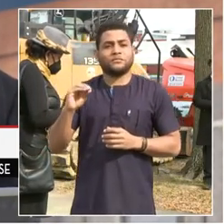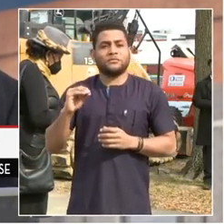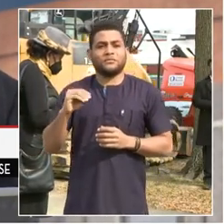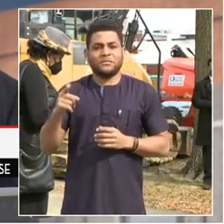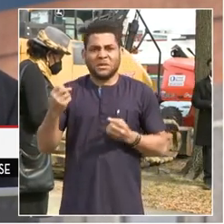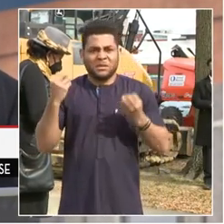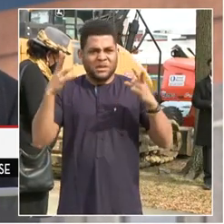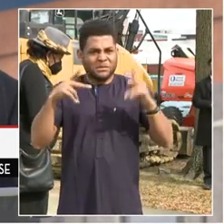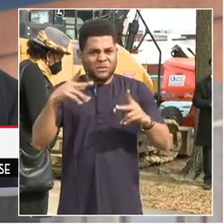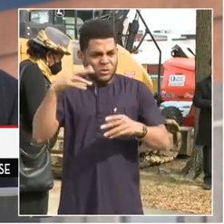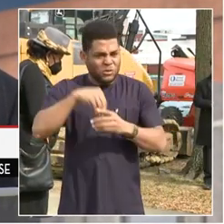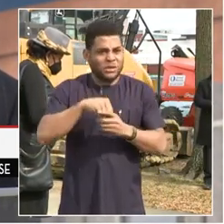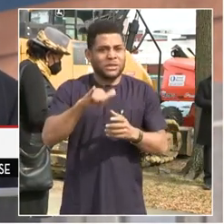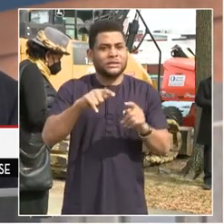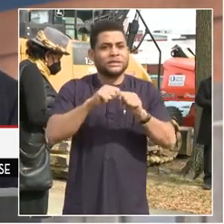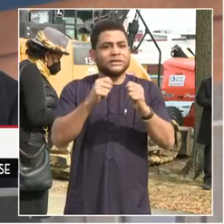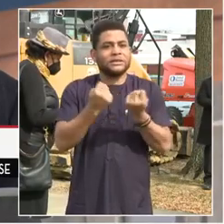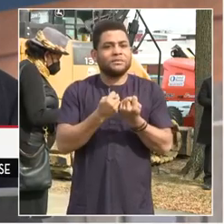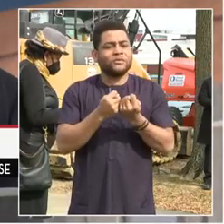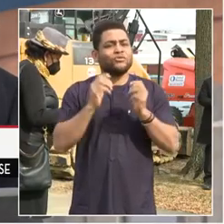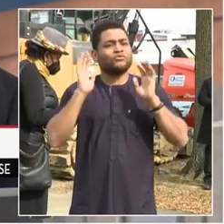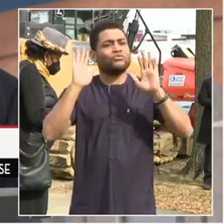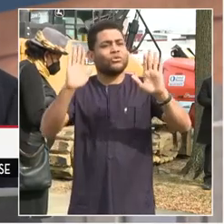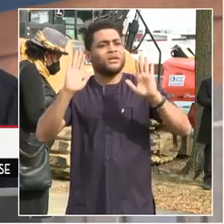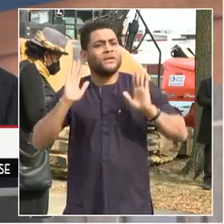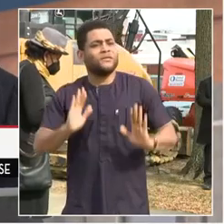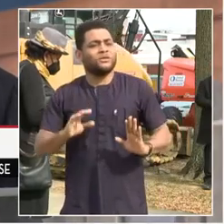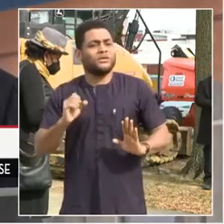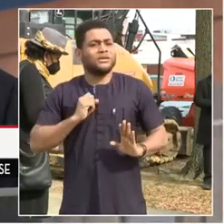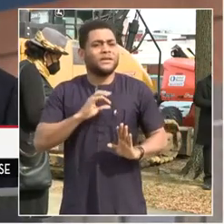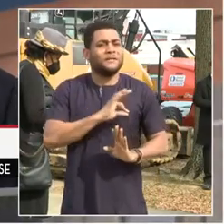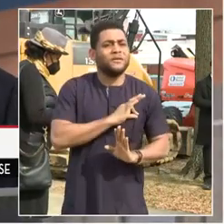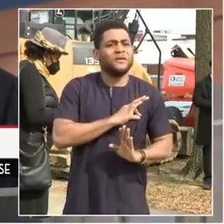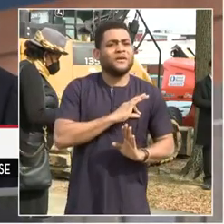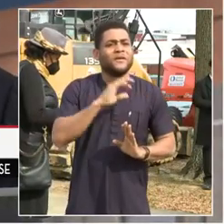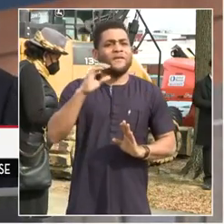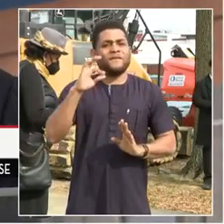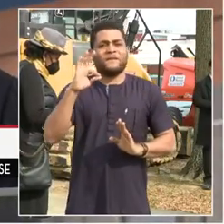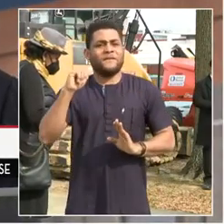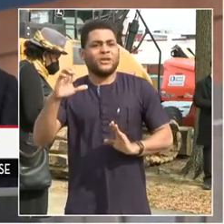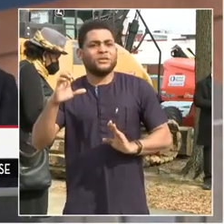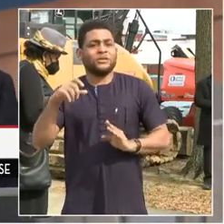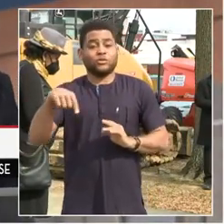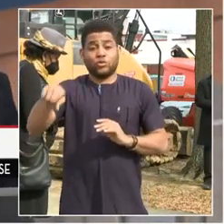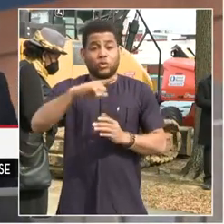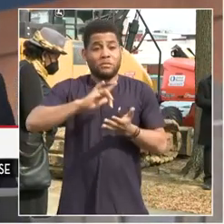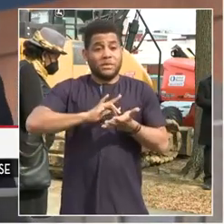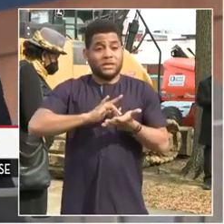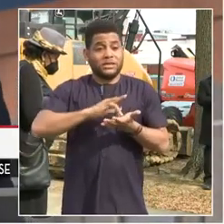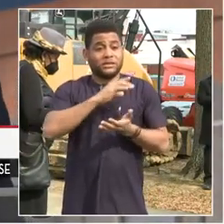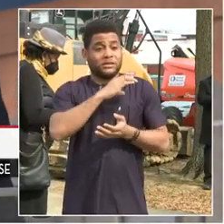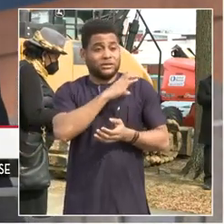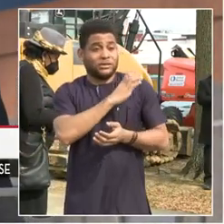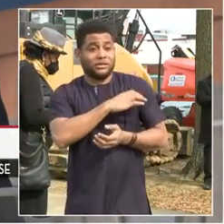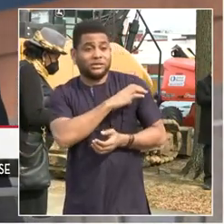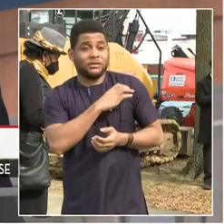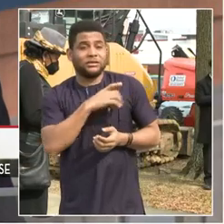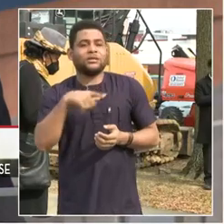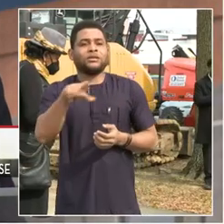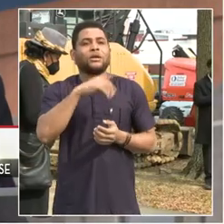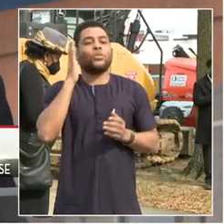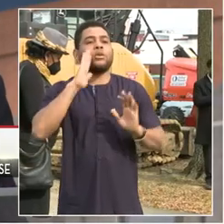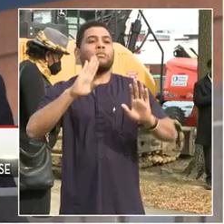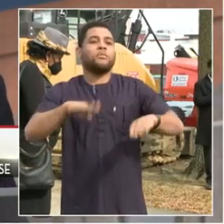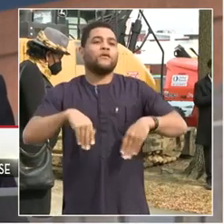outstanding members of our faculty. Those medical clinicians are going to make